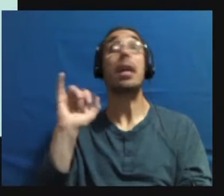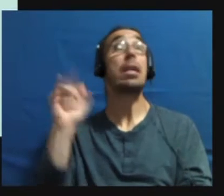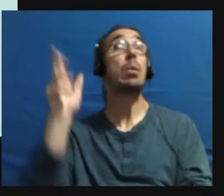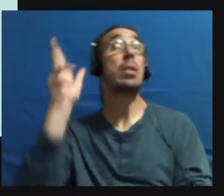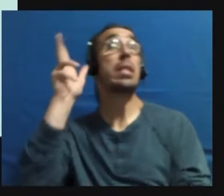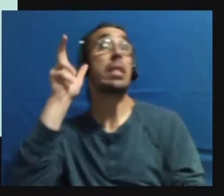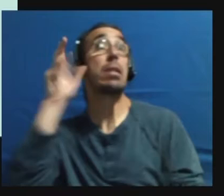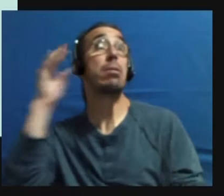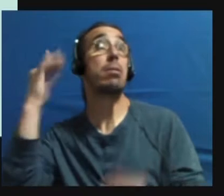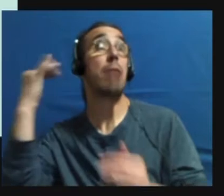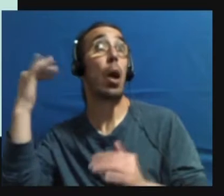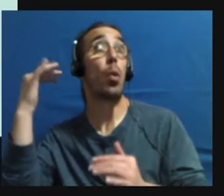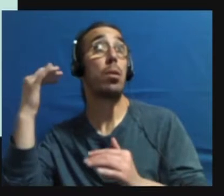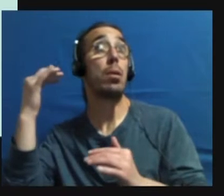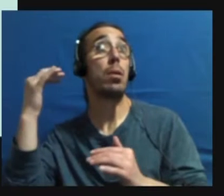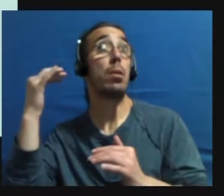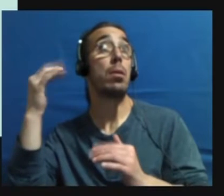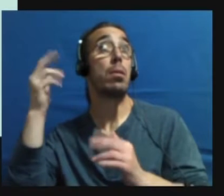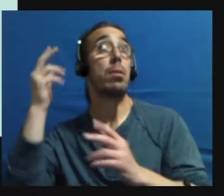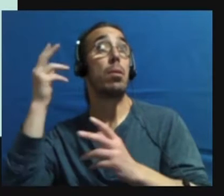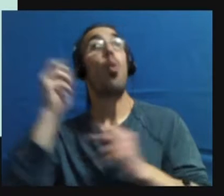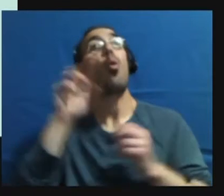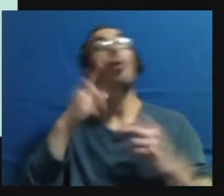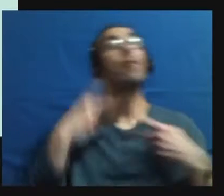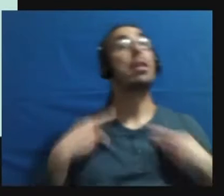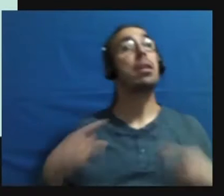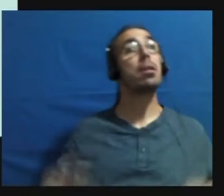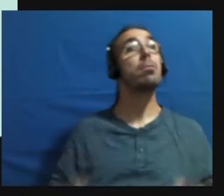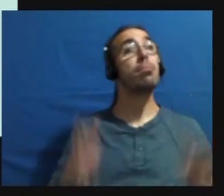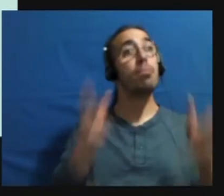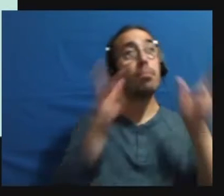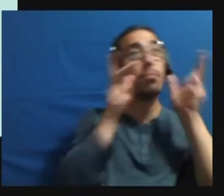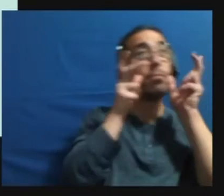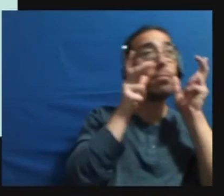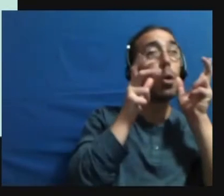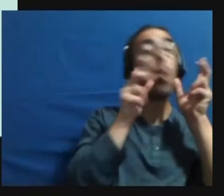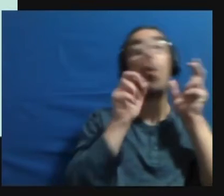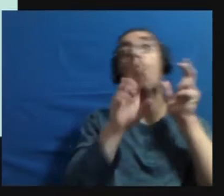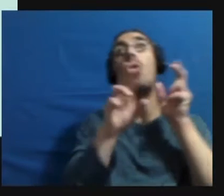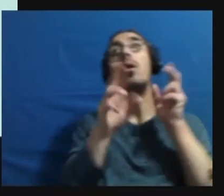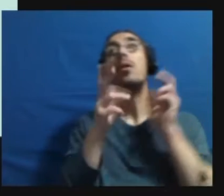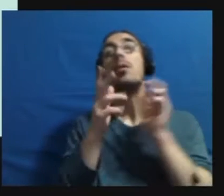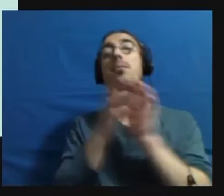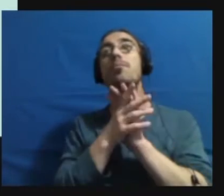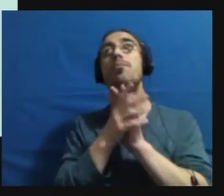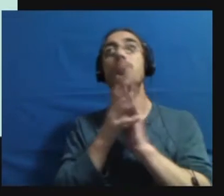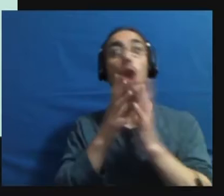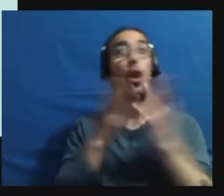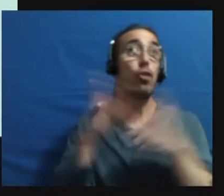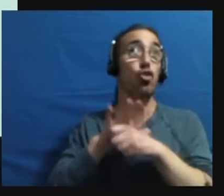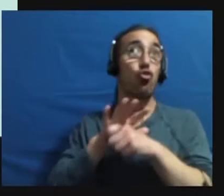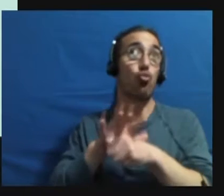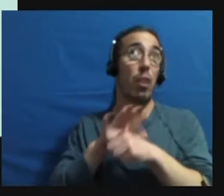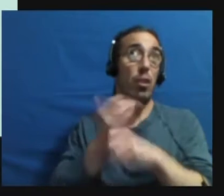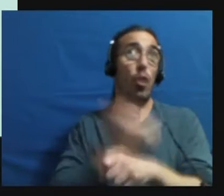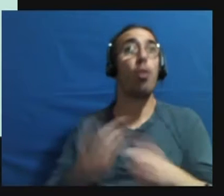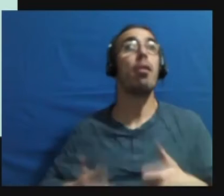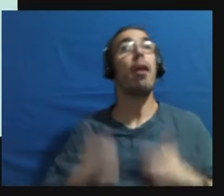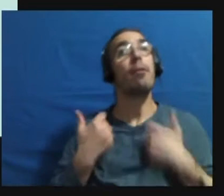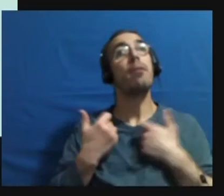and STEM physically, or we might be taking in a lot of stress in our lives